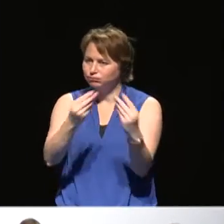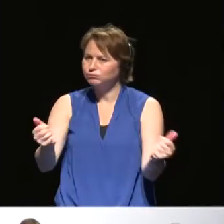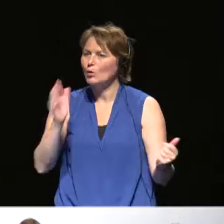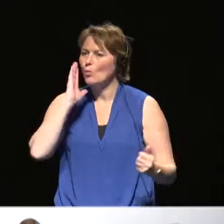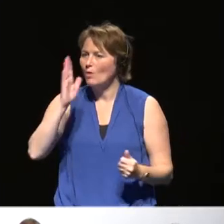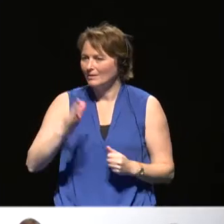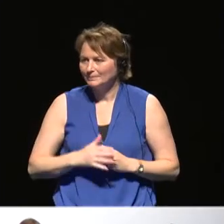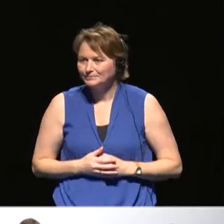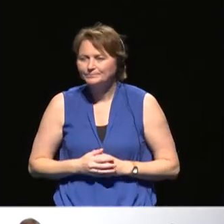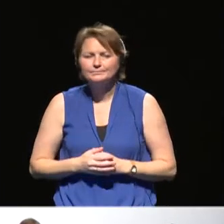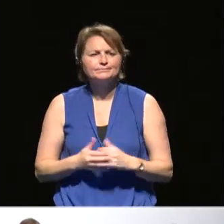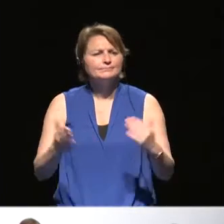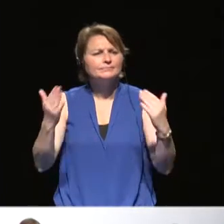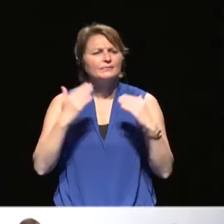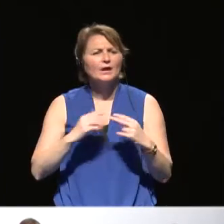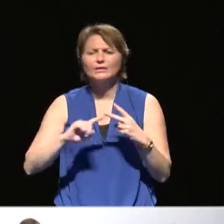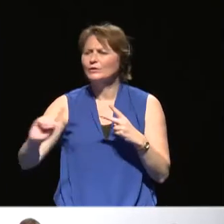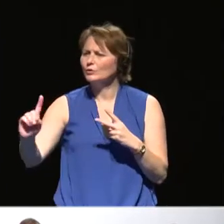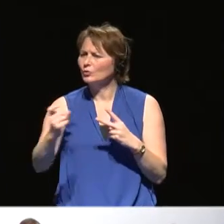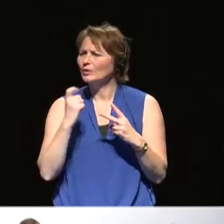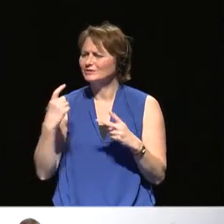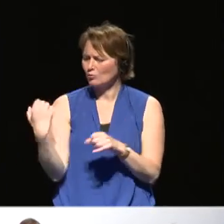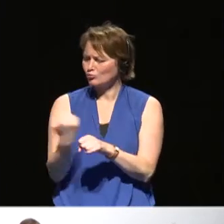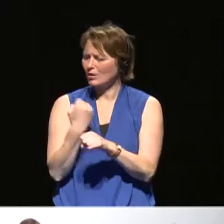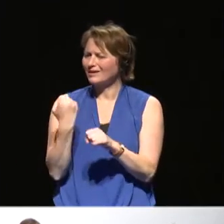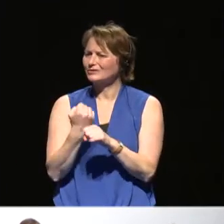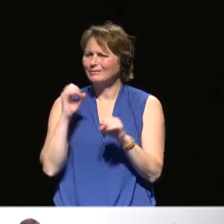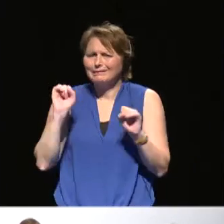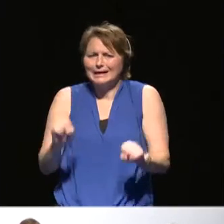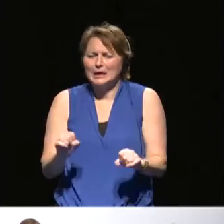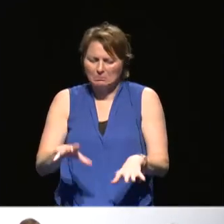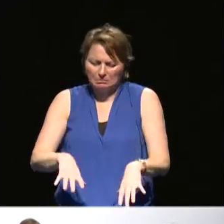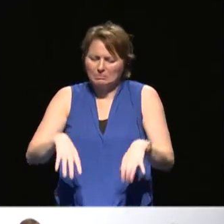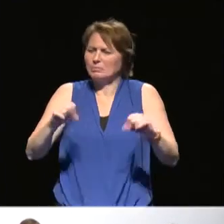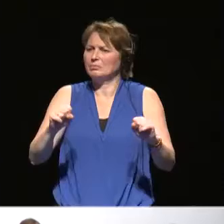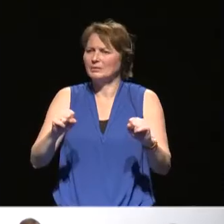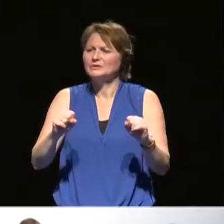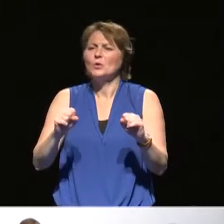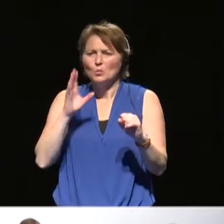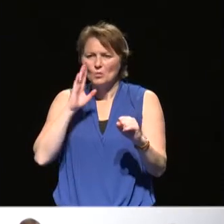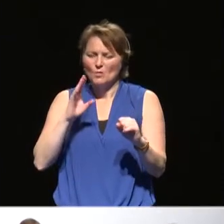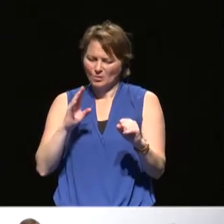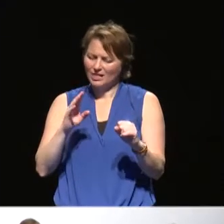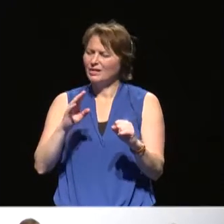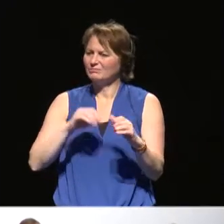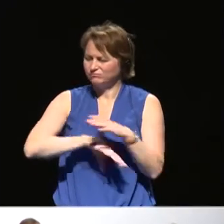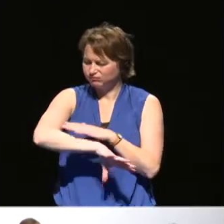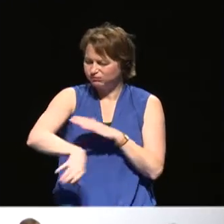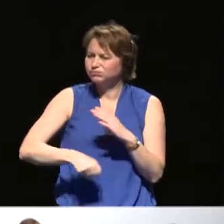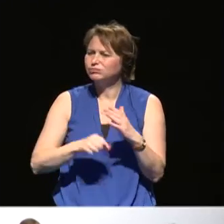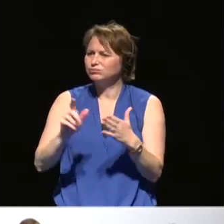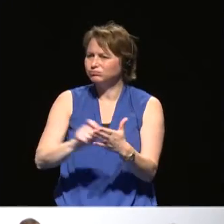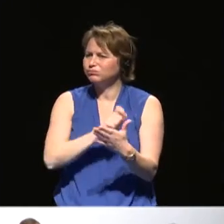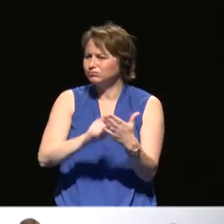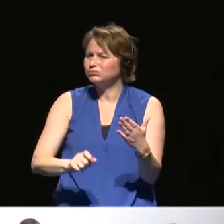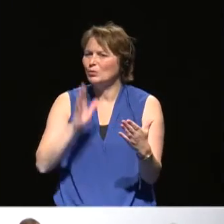practical measures to fight corruption, I don't think there is one set of answer. It has to be a multi-pronged approach. It needs to